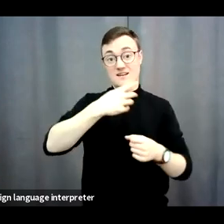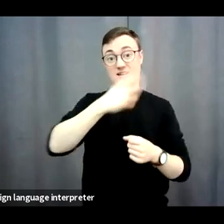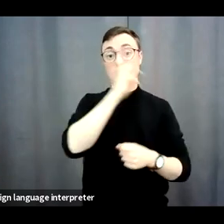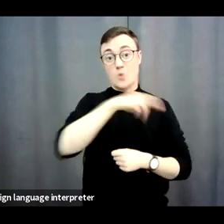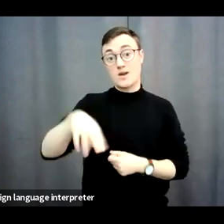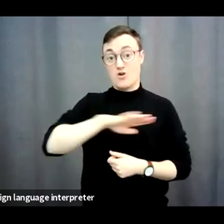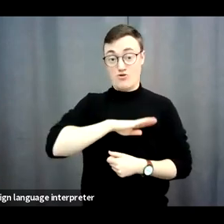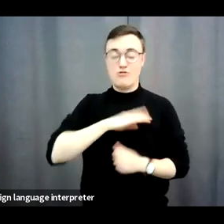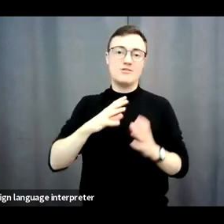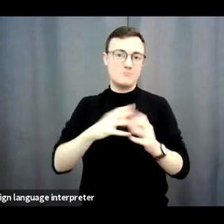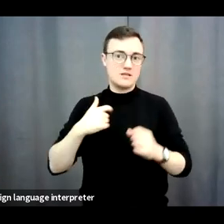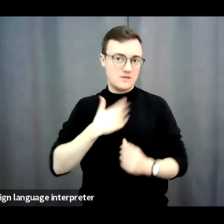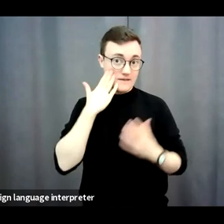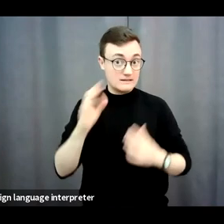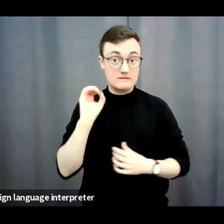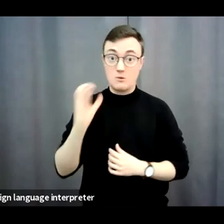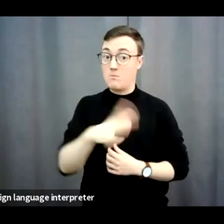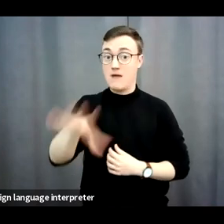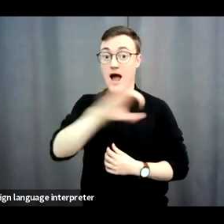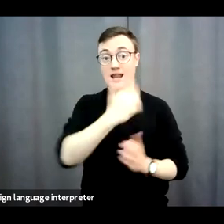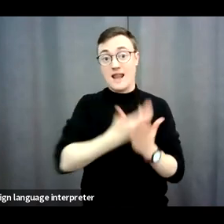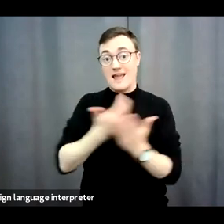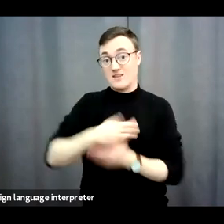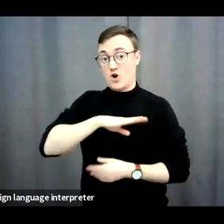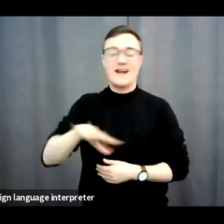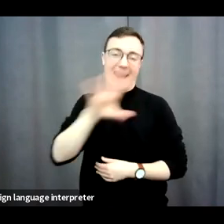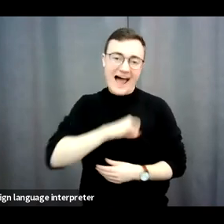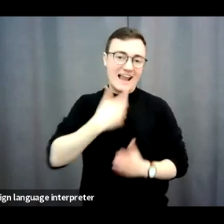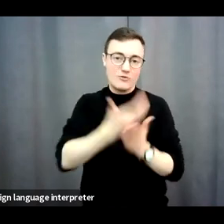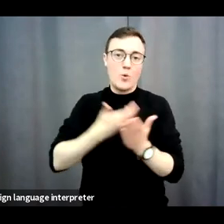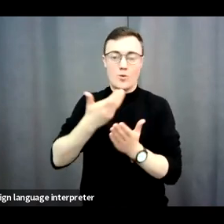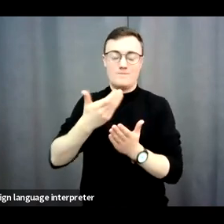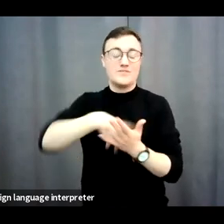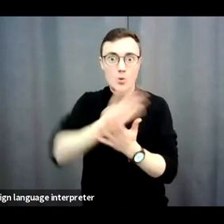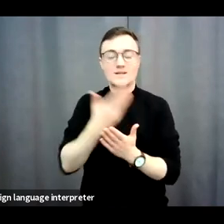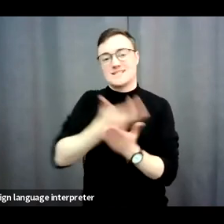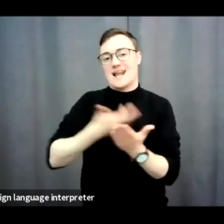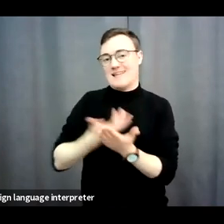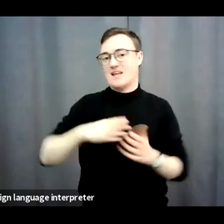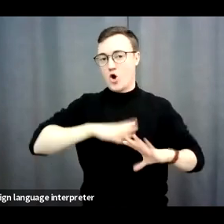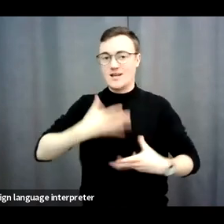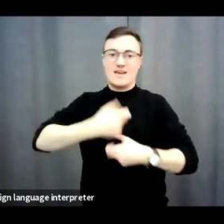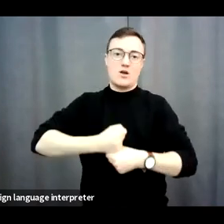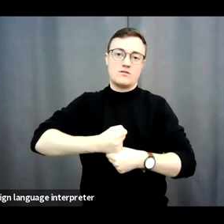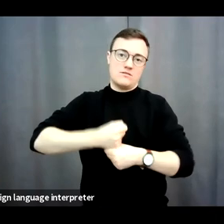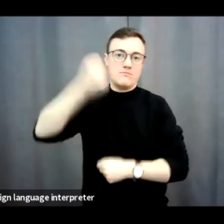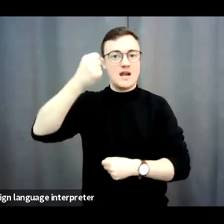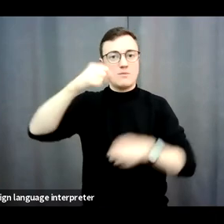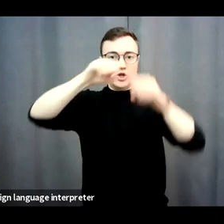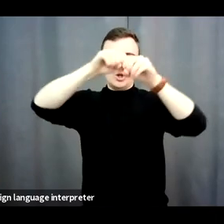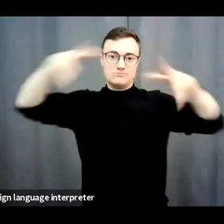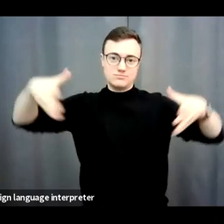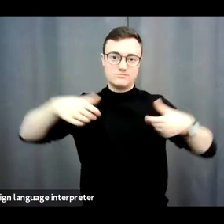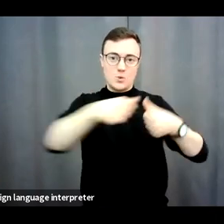the case in all Nordic countries. So there's a need for more